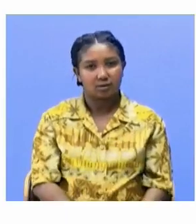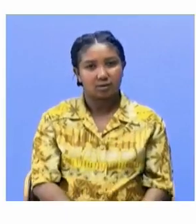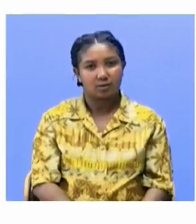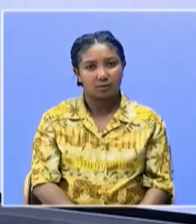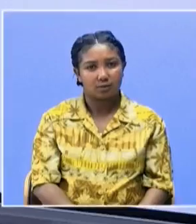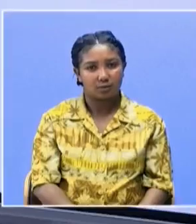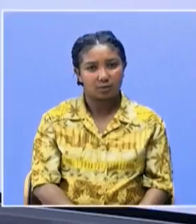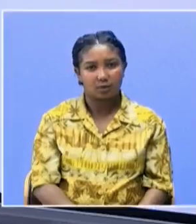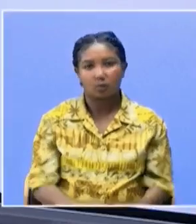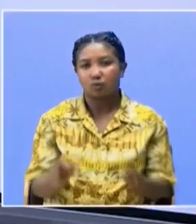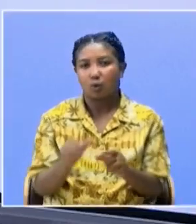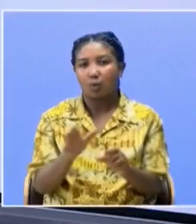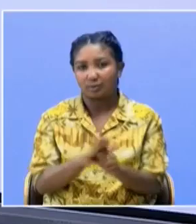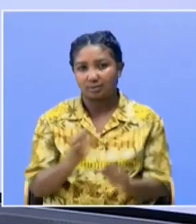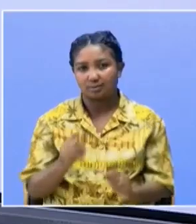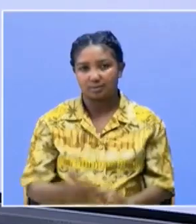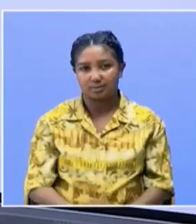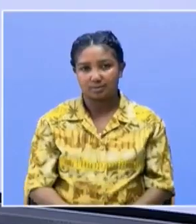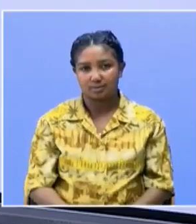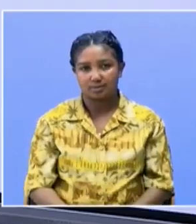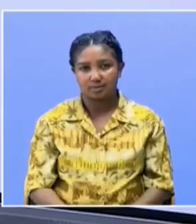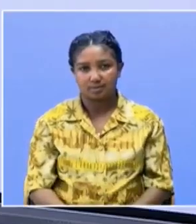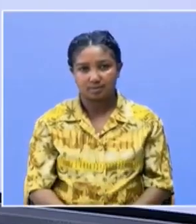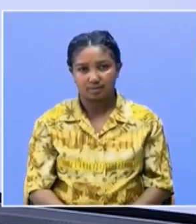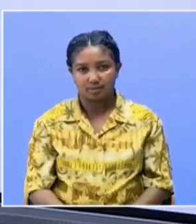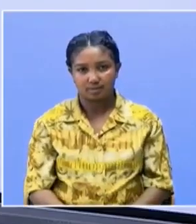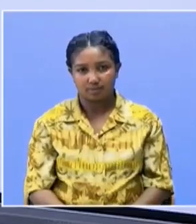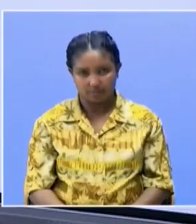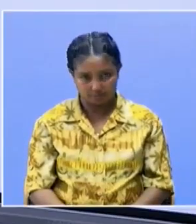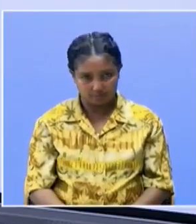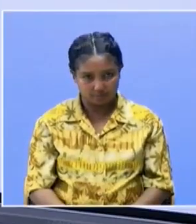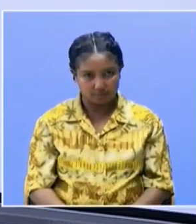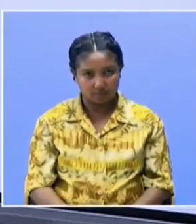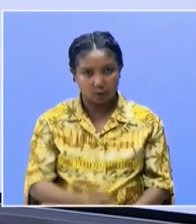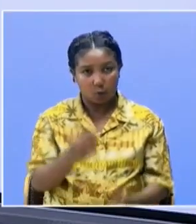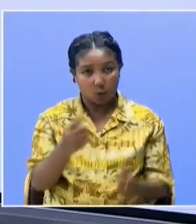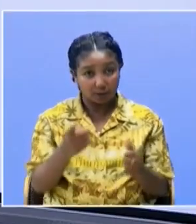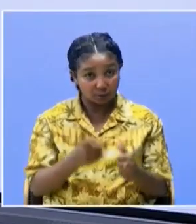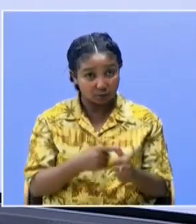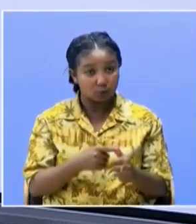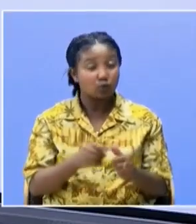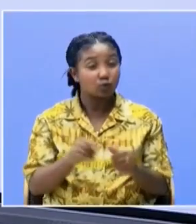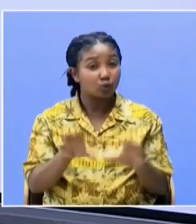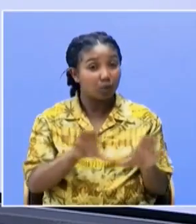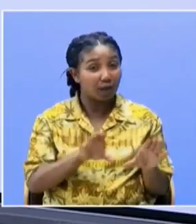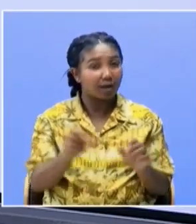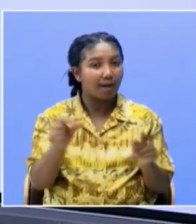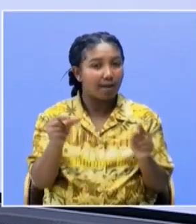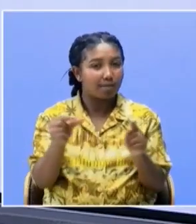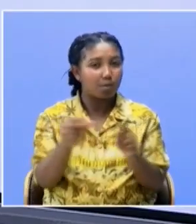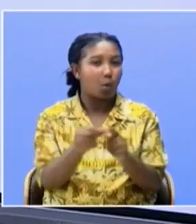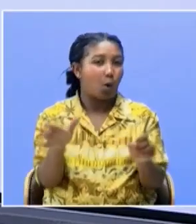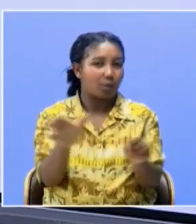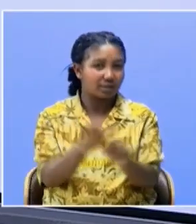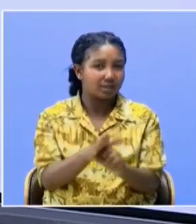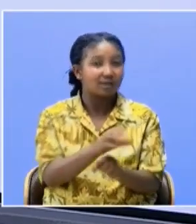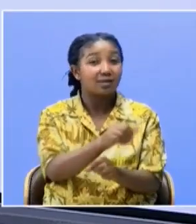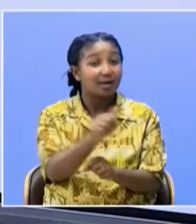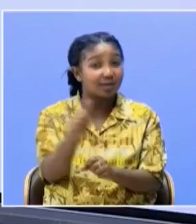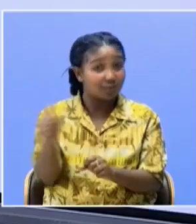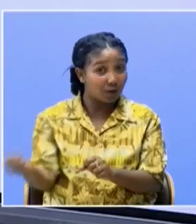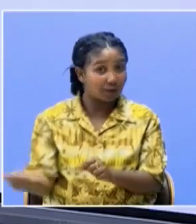But remember, you should keep your promise, yes? Yeah. 1 is to make what? A promise. And another